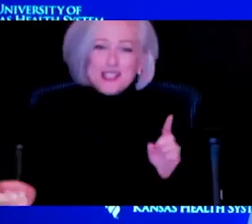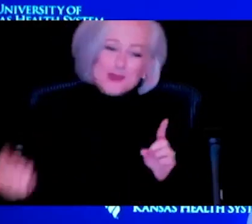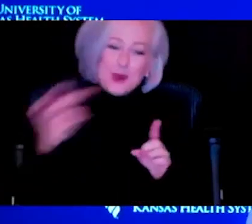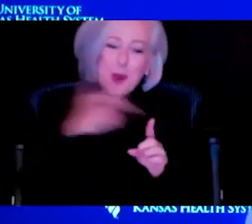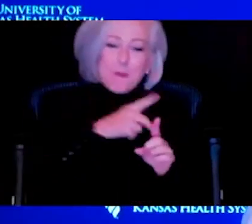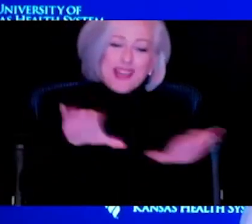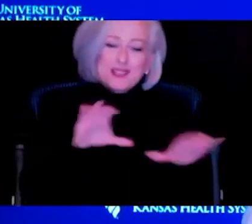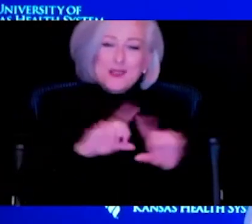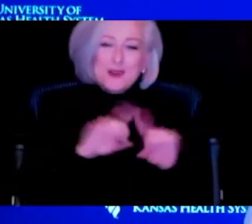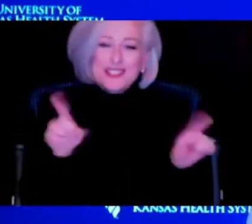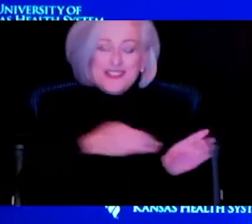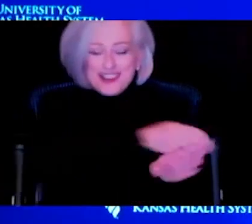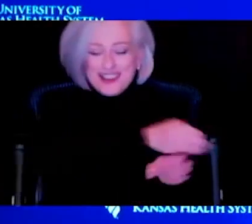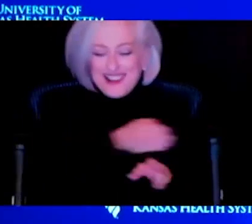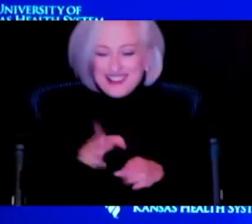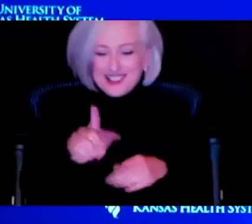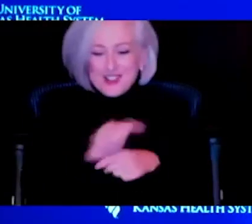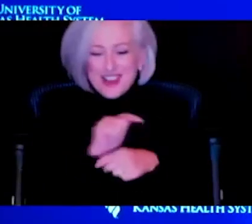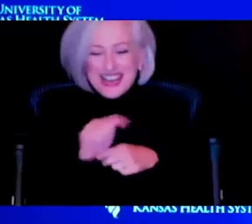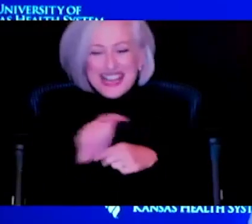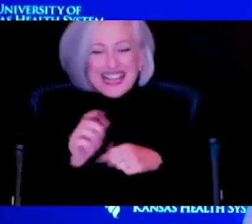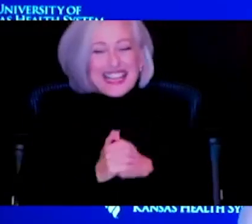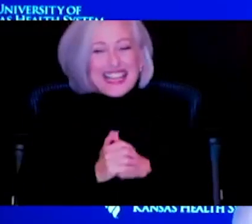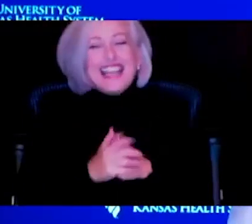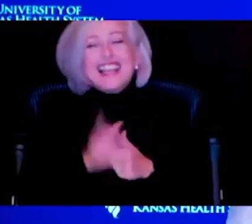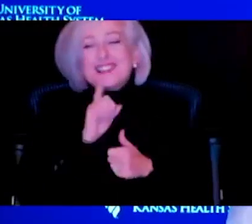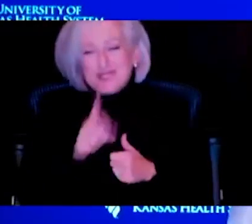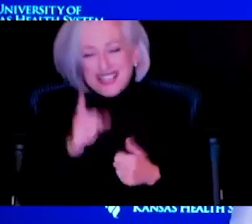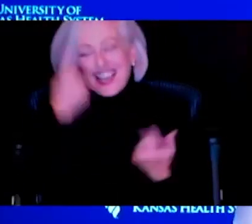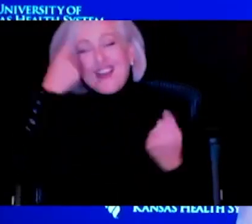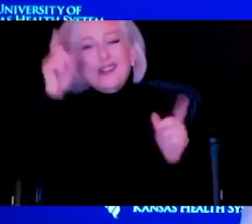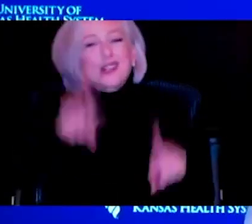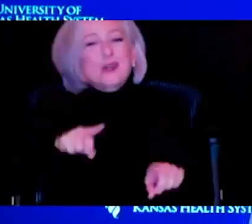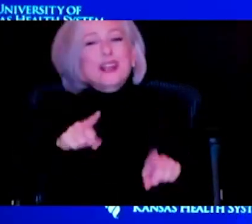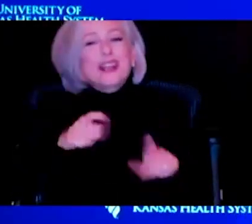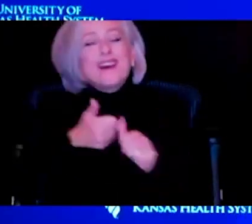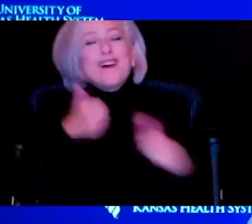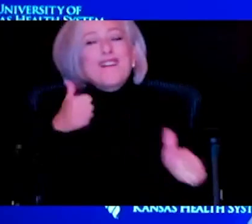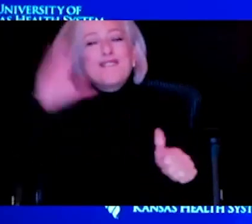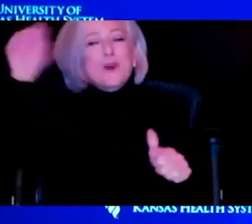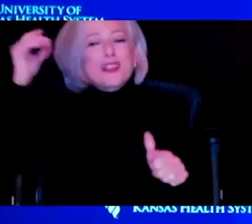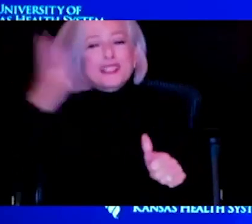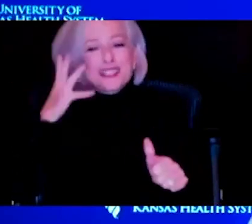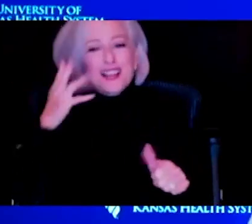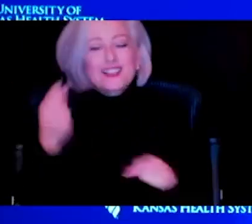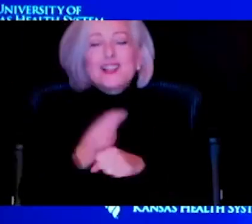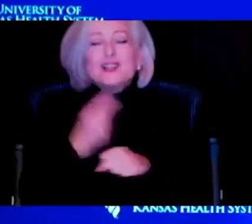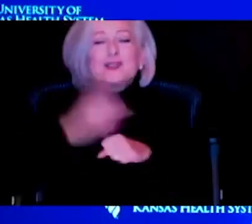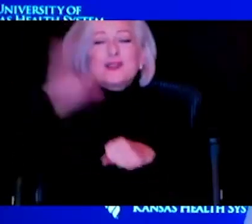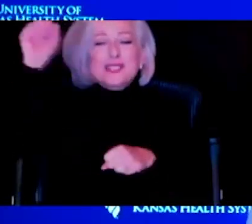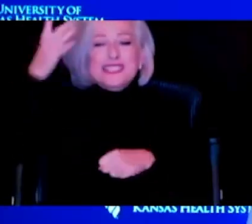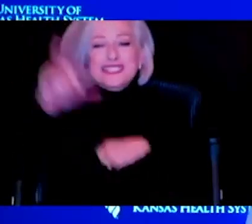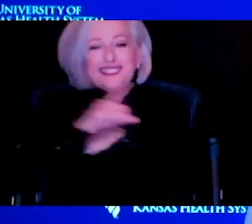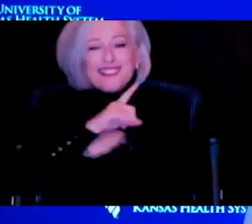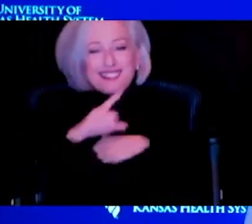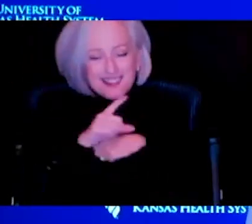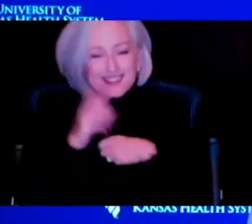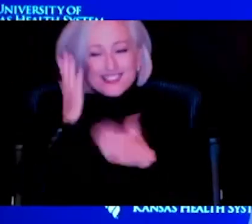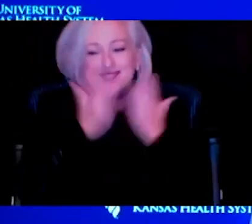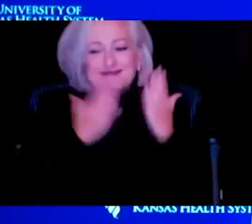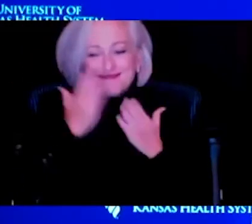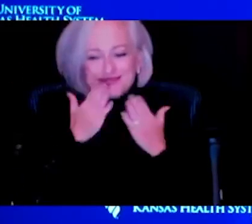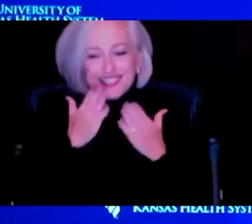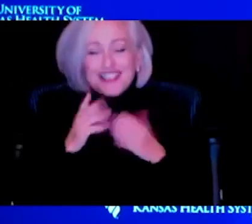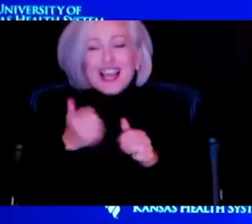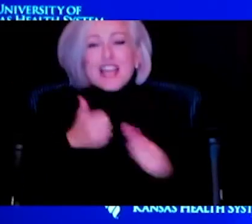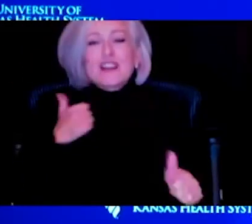other training. I would agree. I think staying out of the sun, using sunscreen, and avoiding smoke like cigarette or